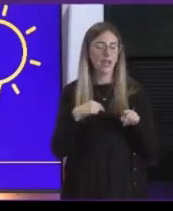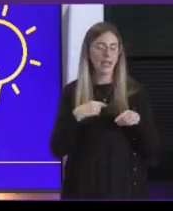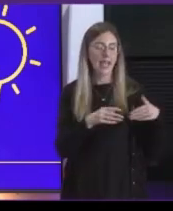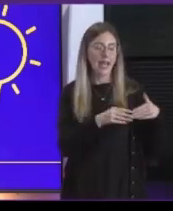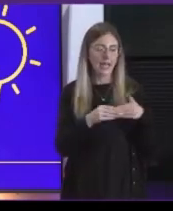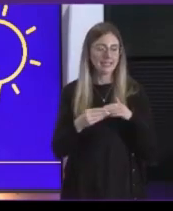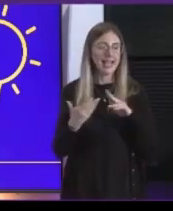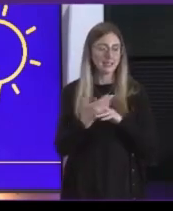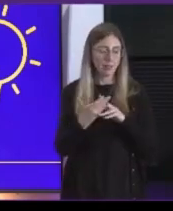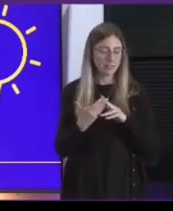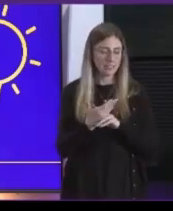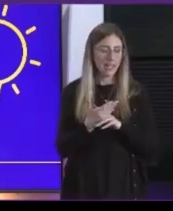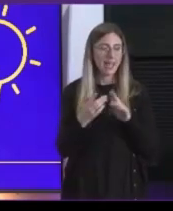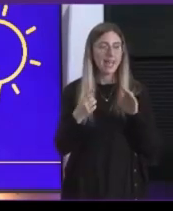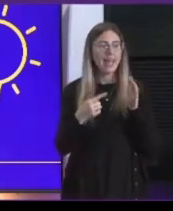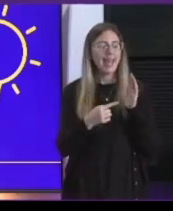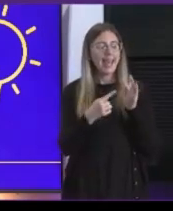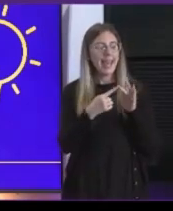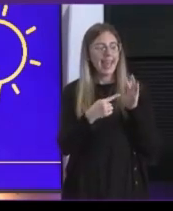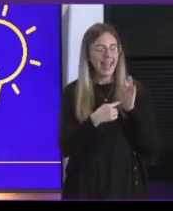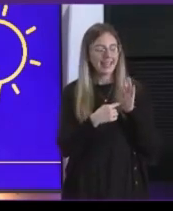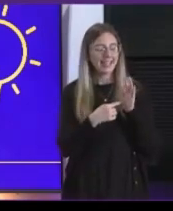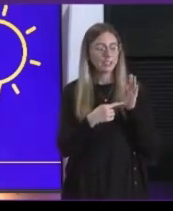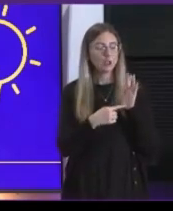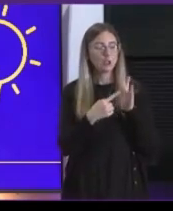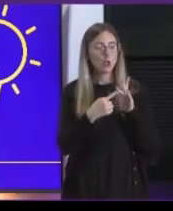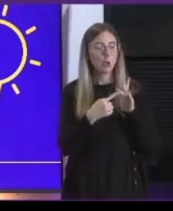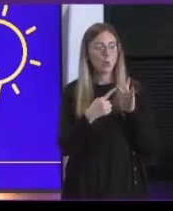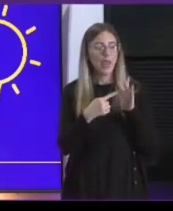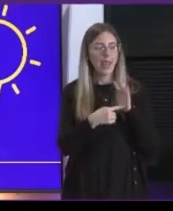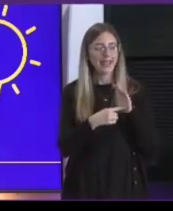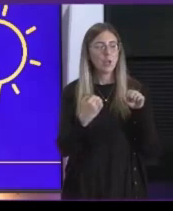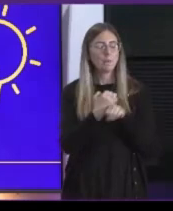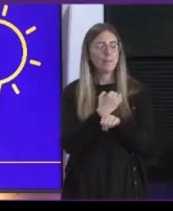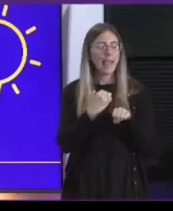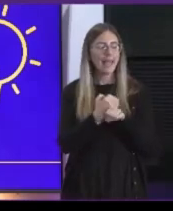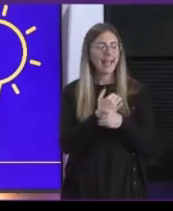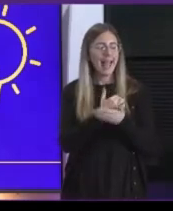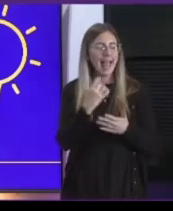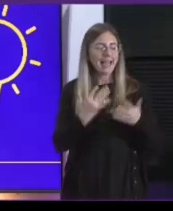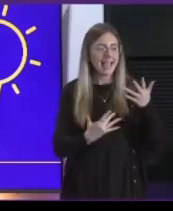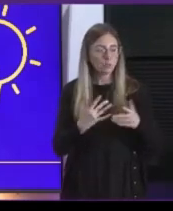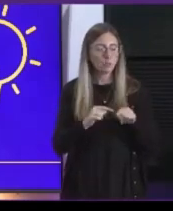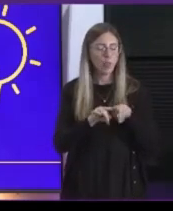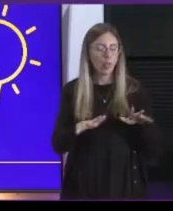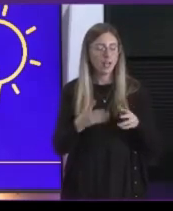and inclusive design at Intuit. We make accounting software like QuickBooks.